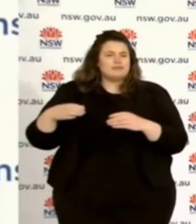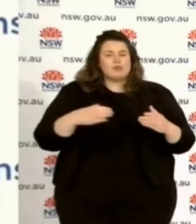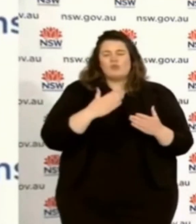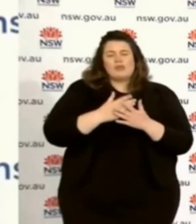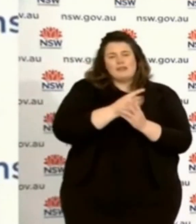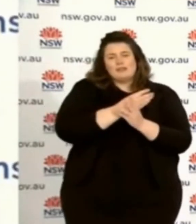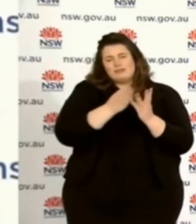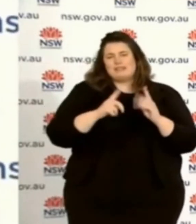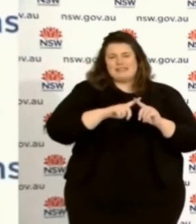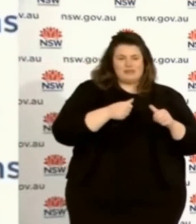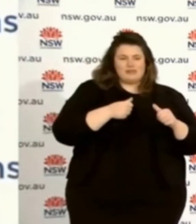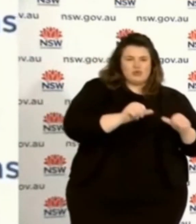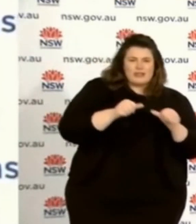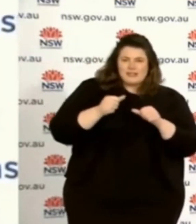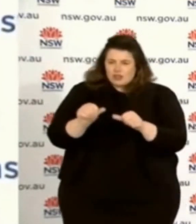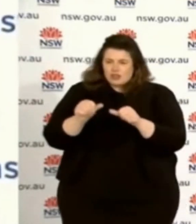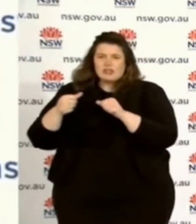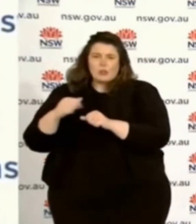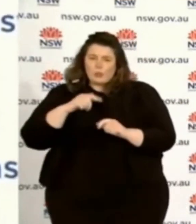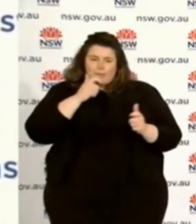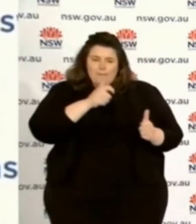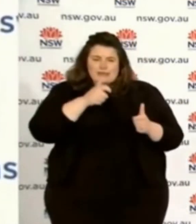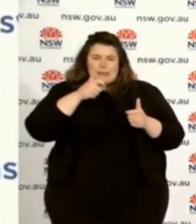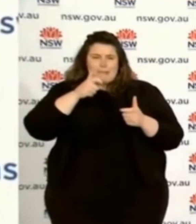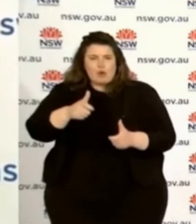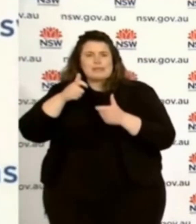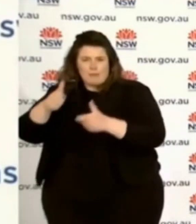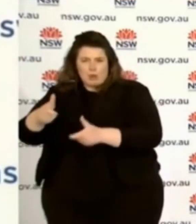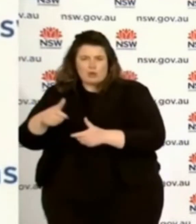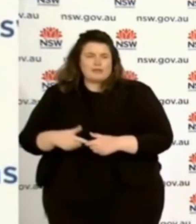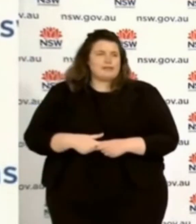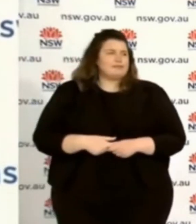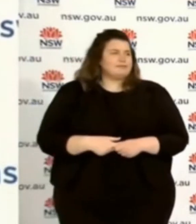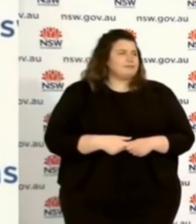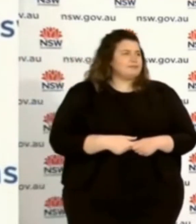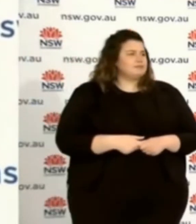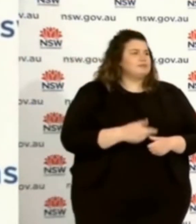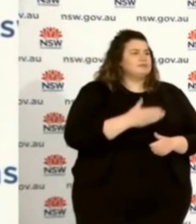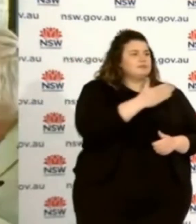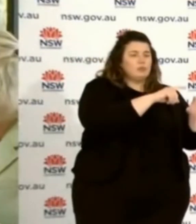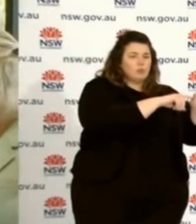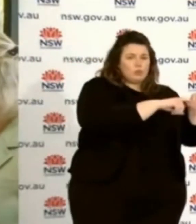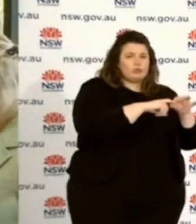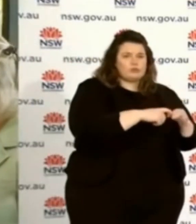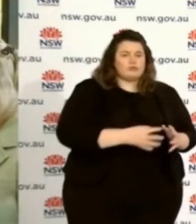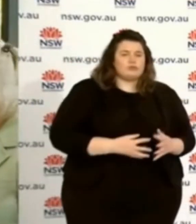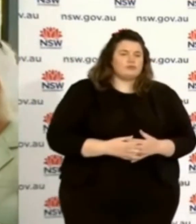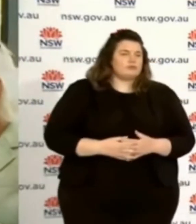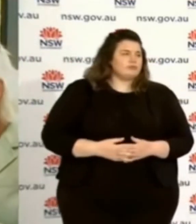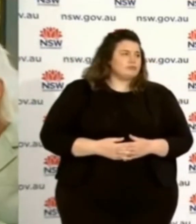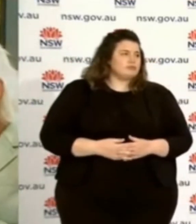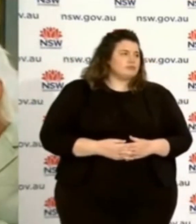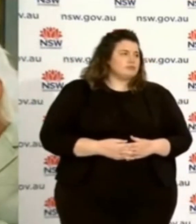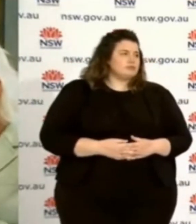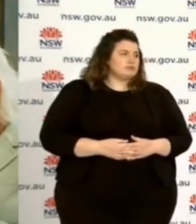of strategies, and we will closely monitor. Dr. Chan, if the statewide R factor remains